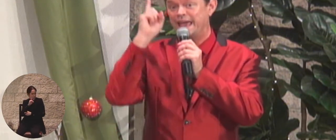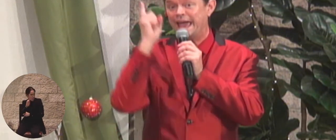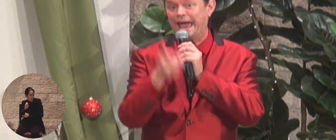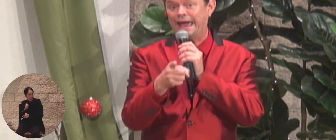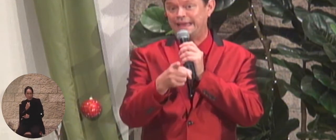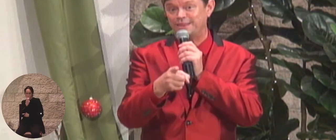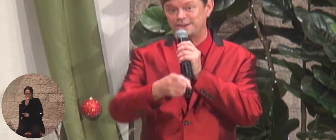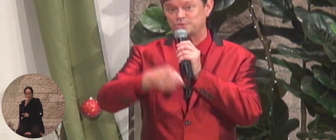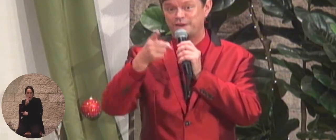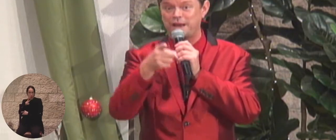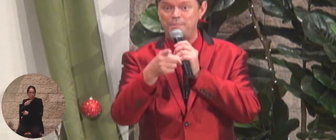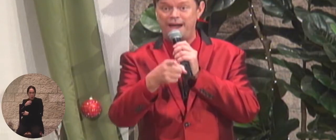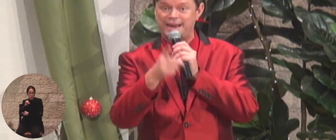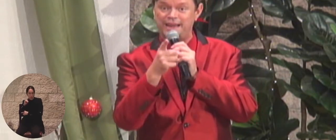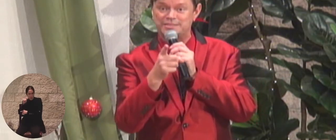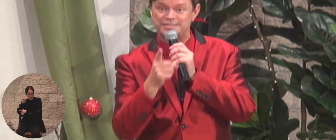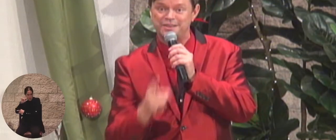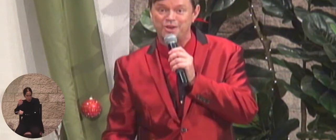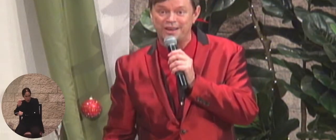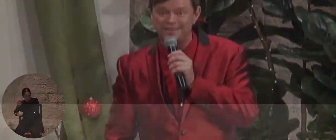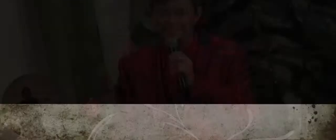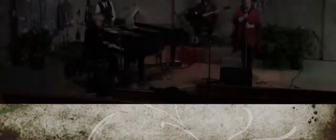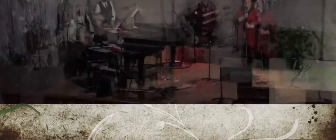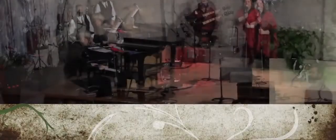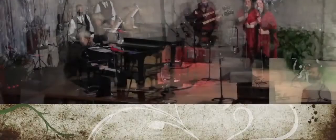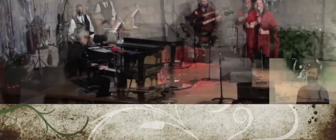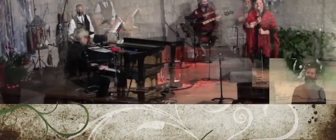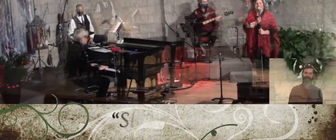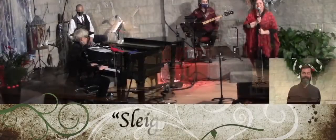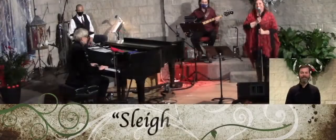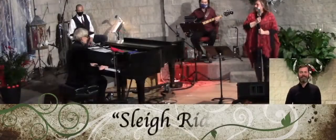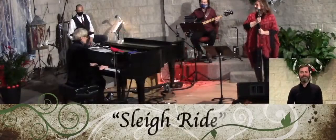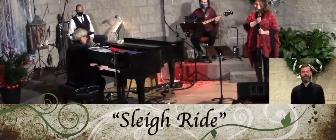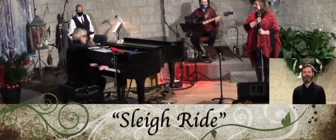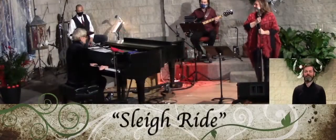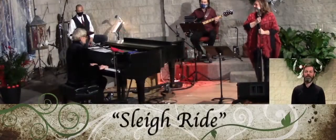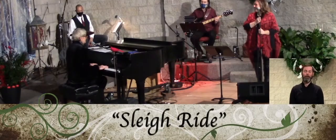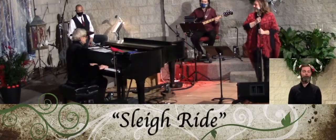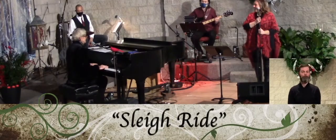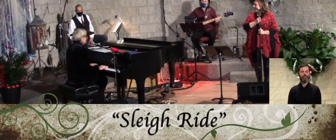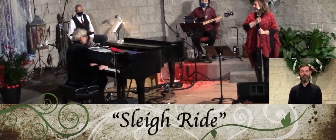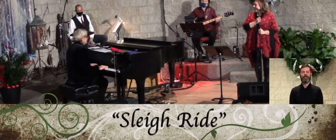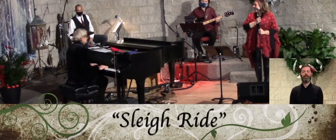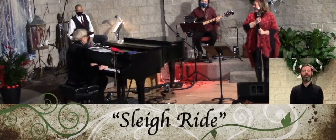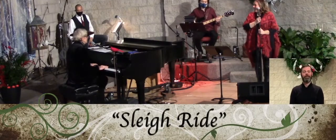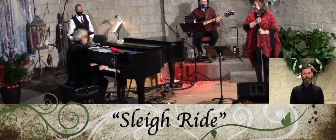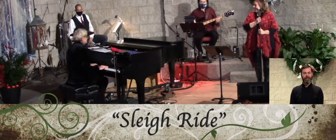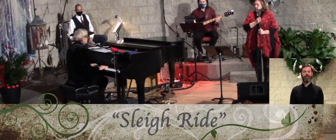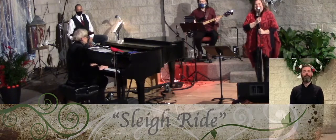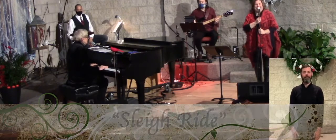hang in there, because we're going to come back and have a sing-along. Erin Schwab. One, two, one,